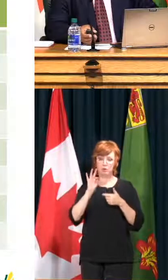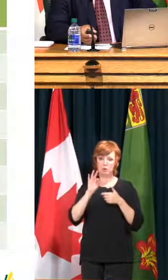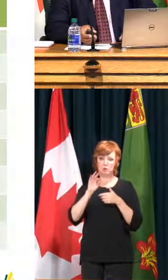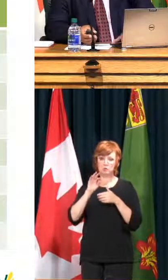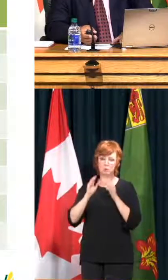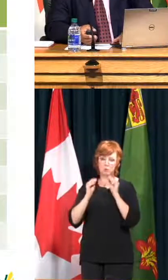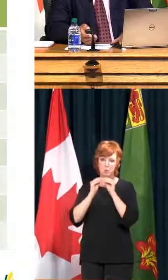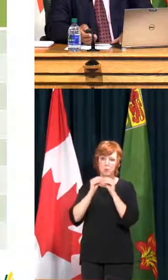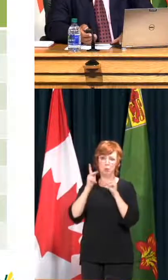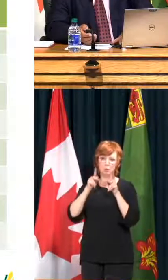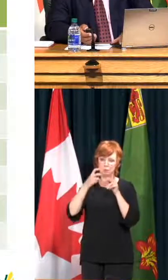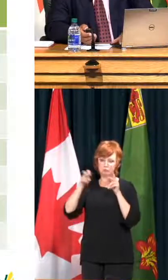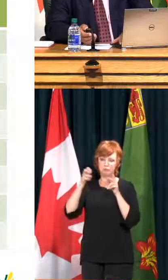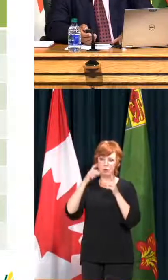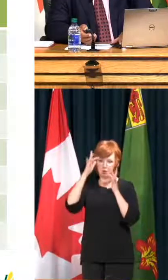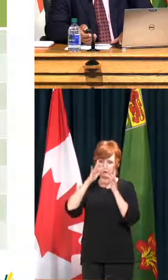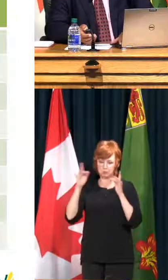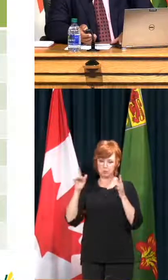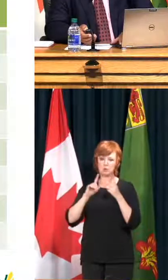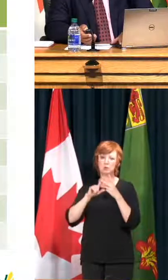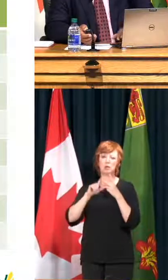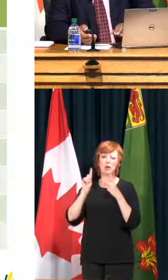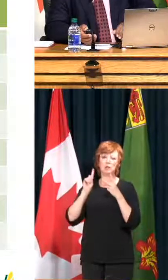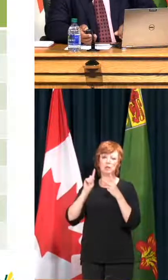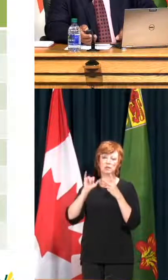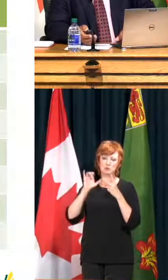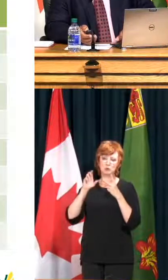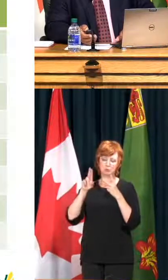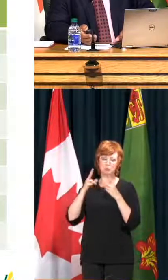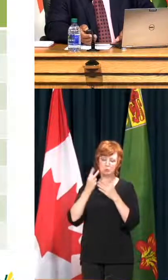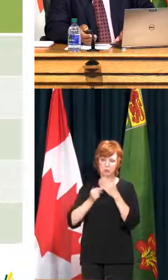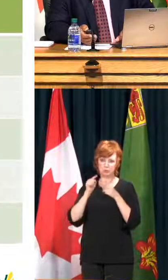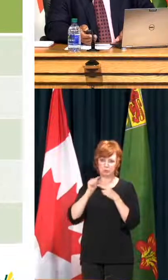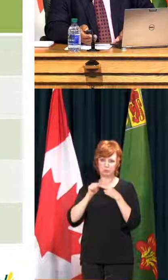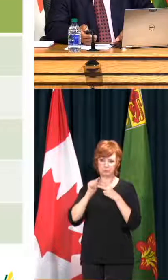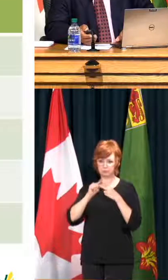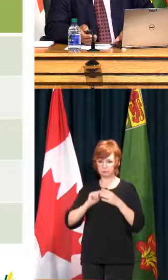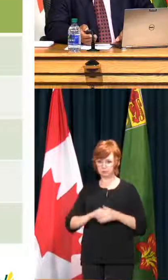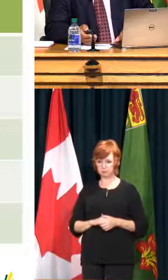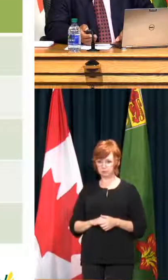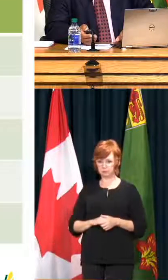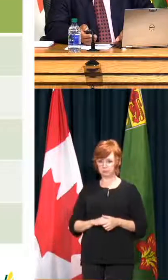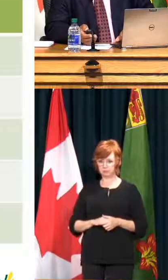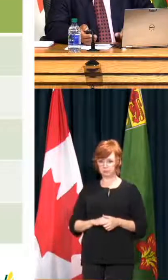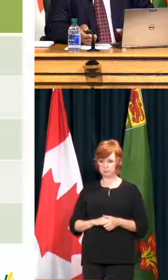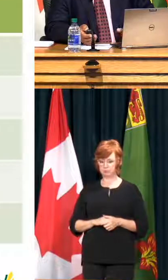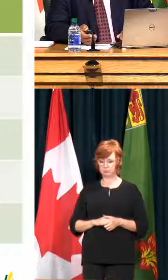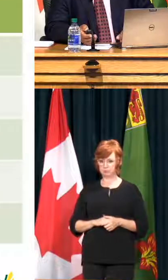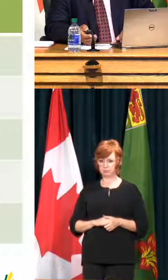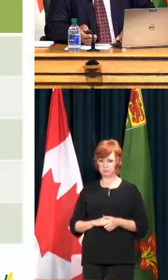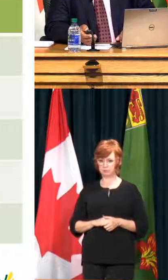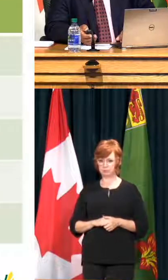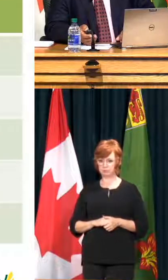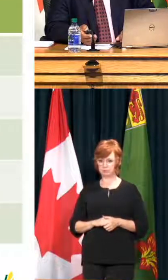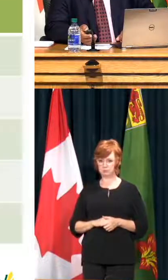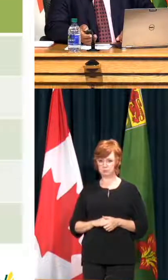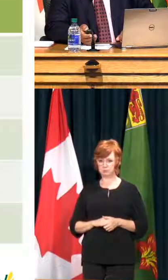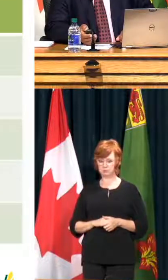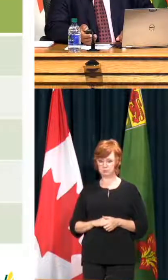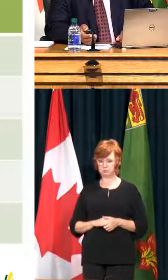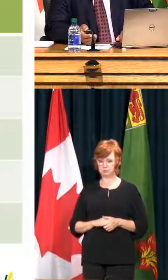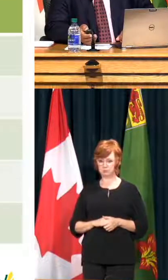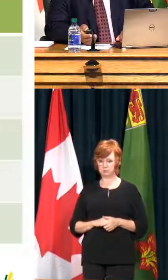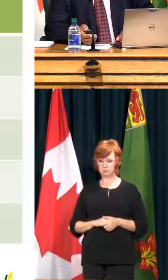of hospitalization and ICU admission. And again, for people who are hospitalized, again, the